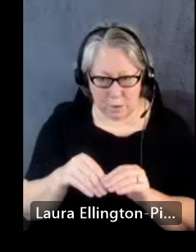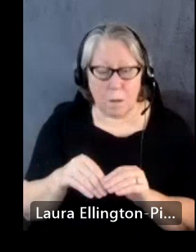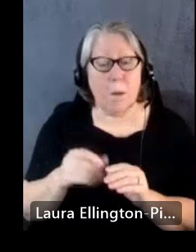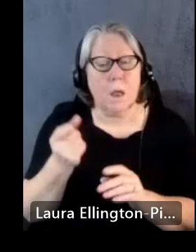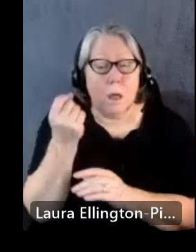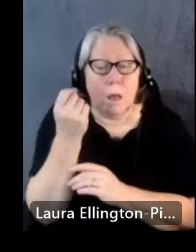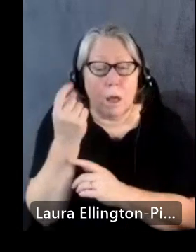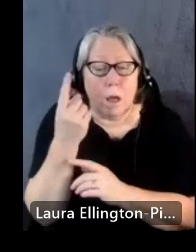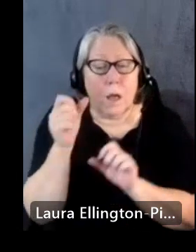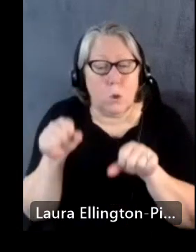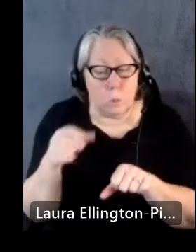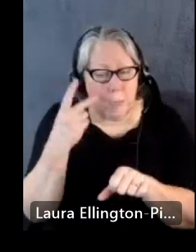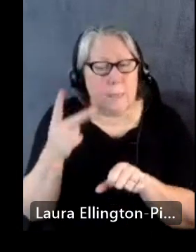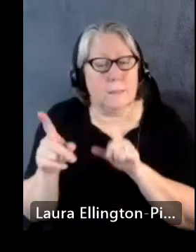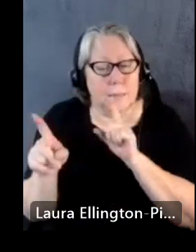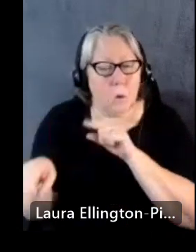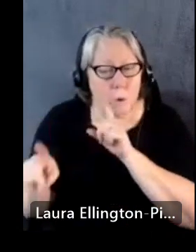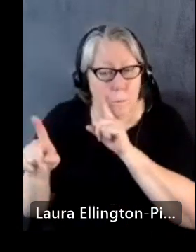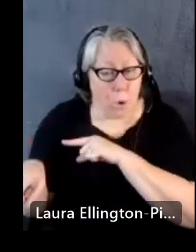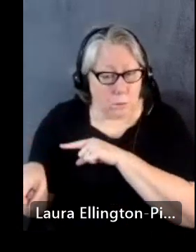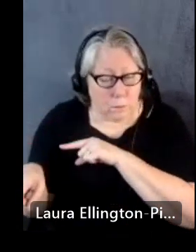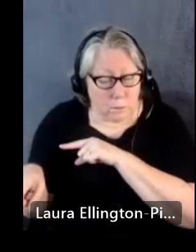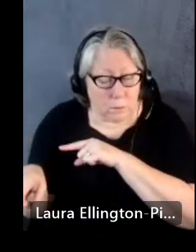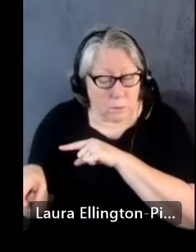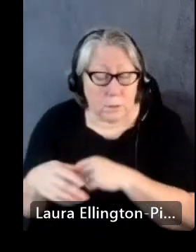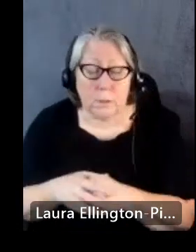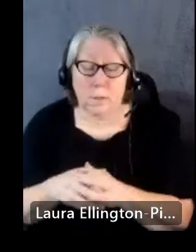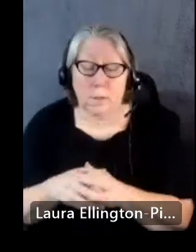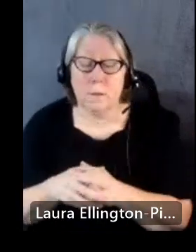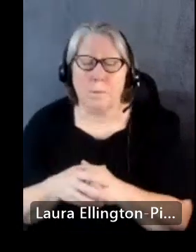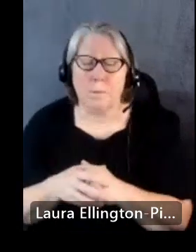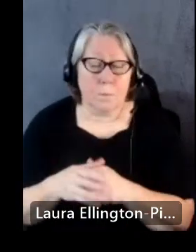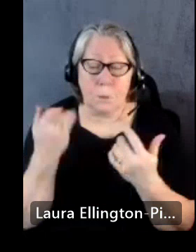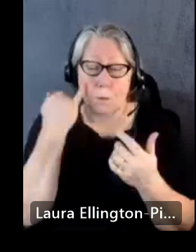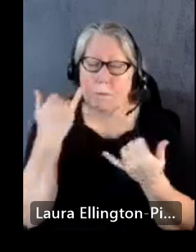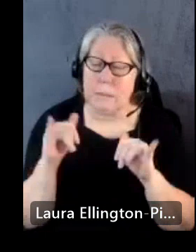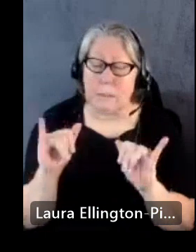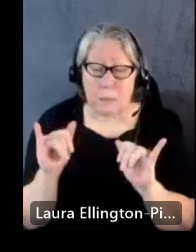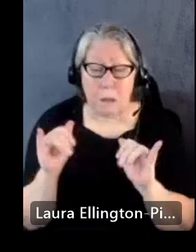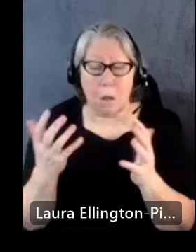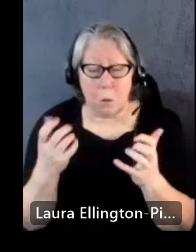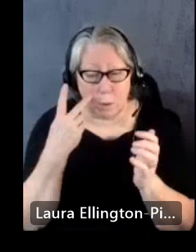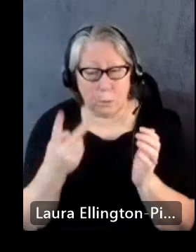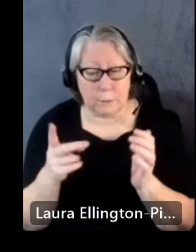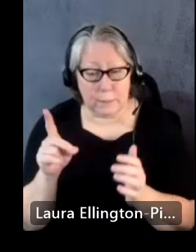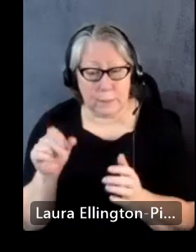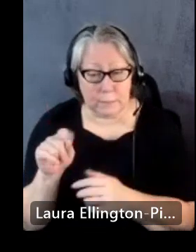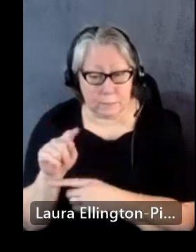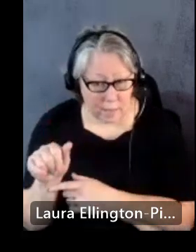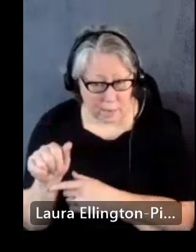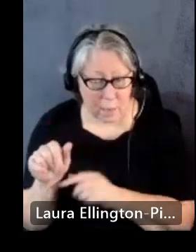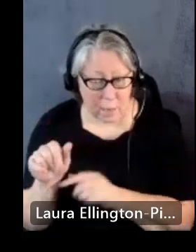the reports. So you can, if you still want to see the data, you can run the report to see the data. You